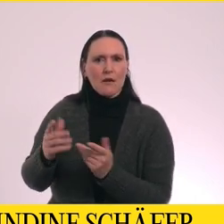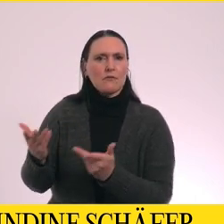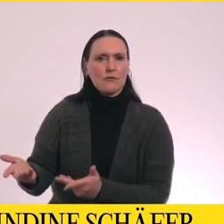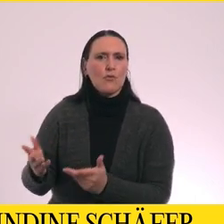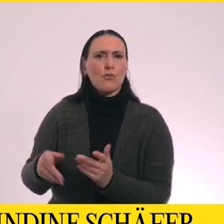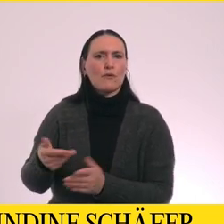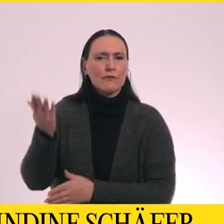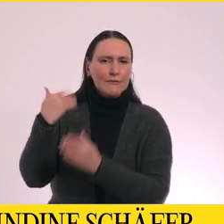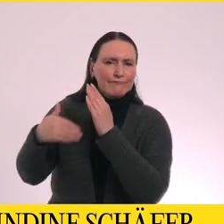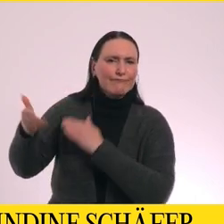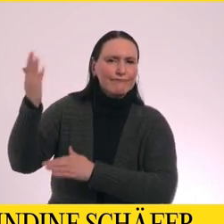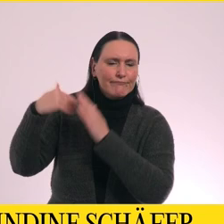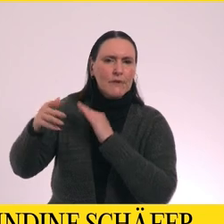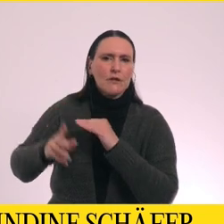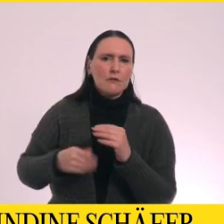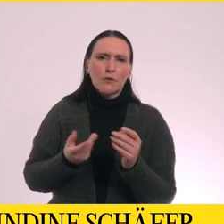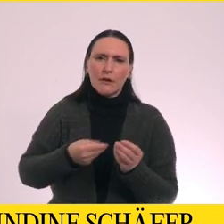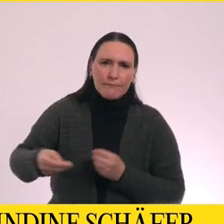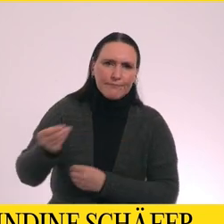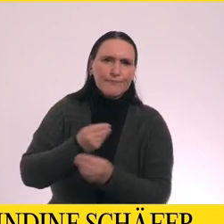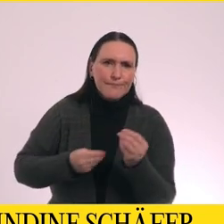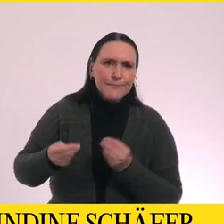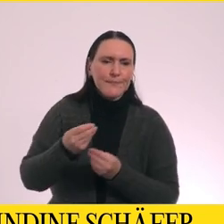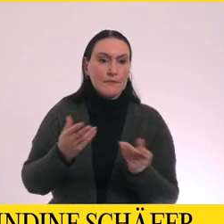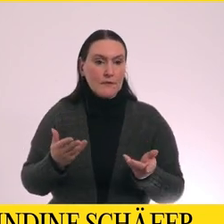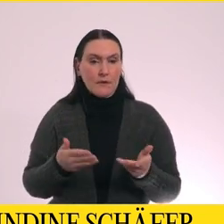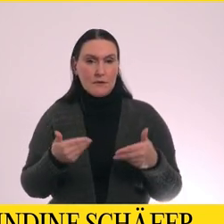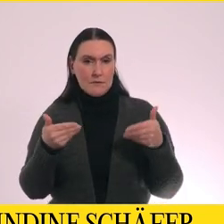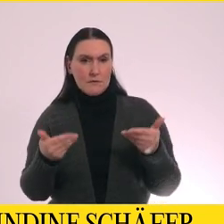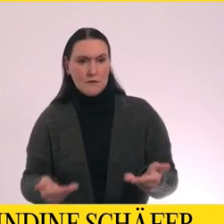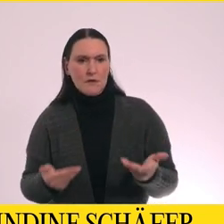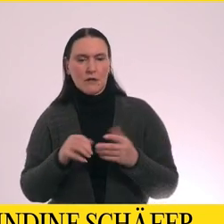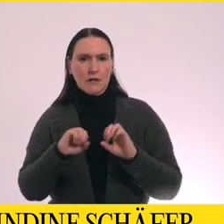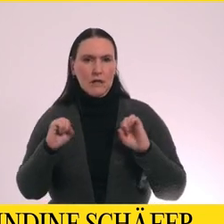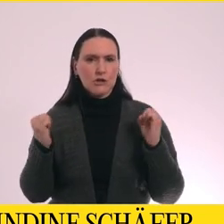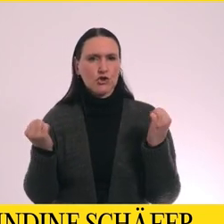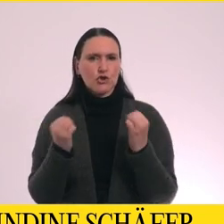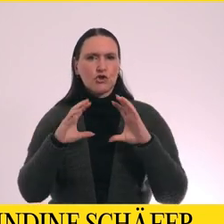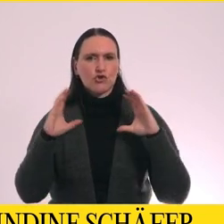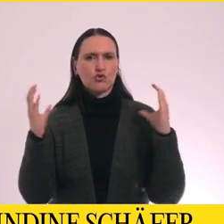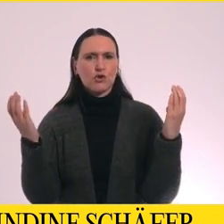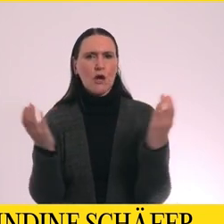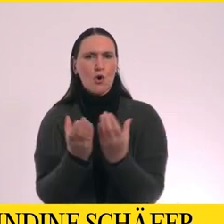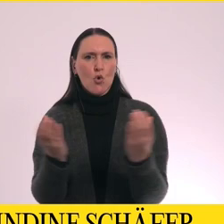that in a little while. But we're here in our studio, and